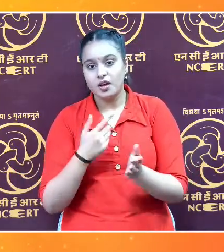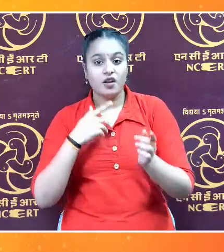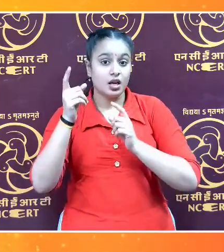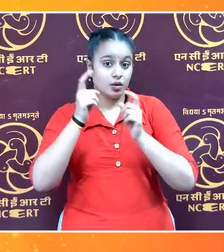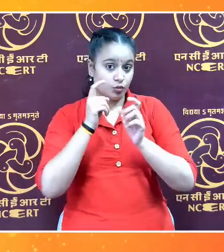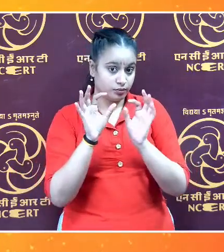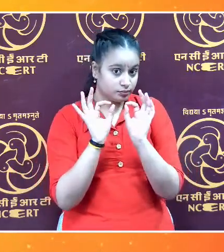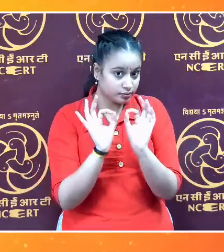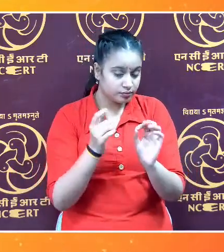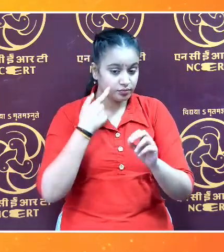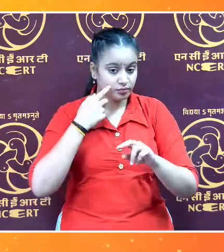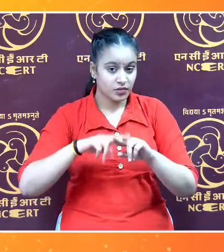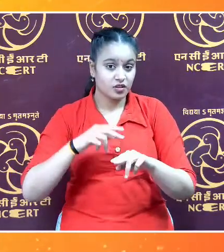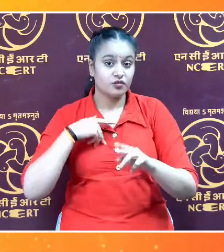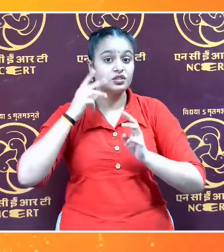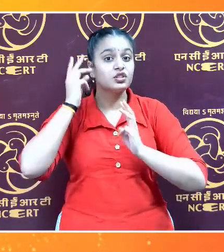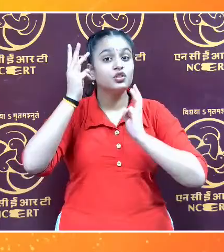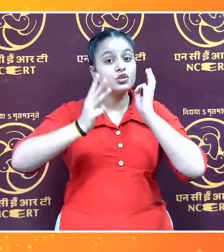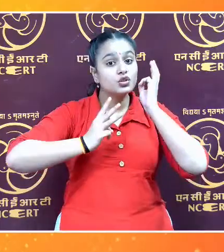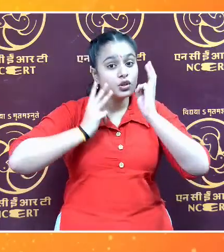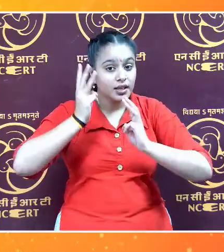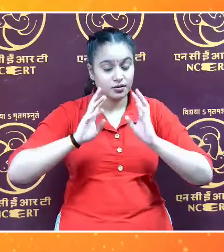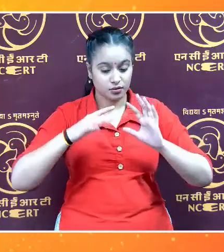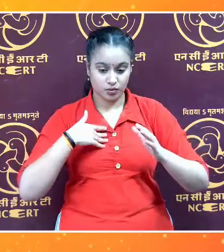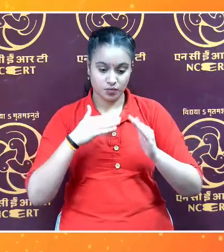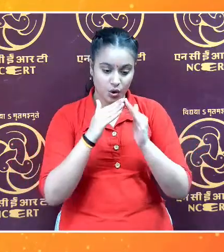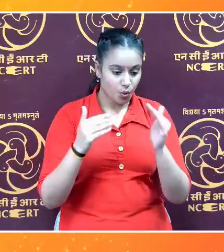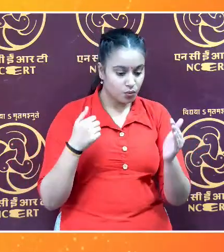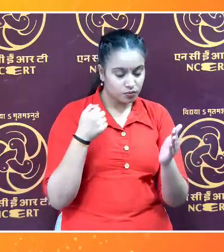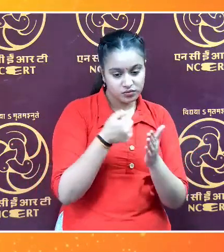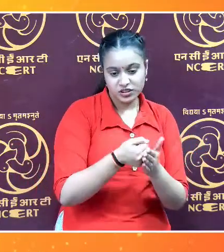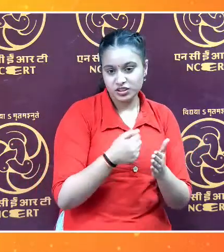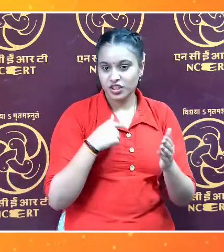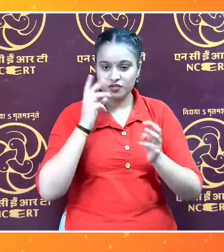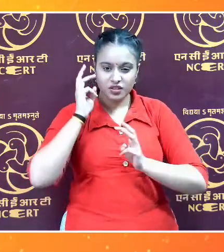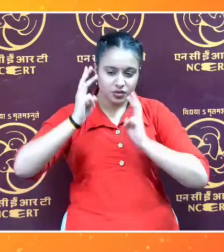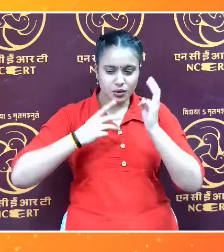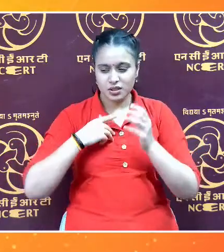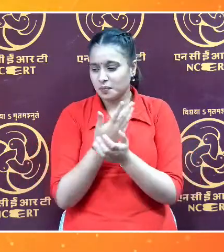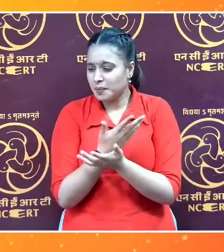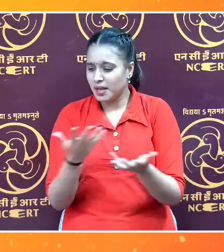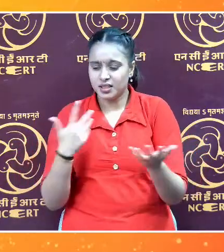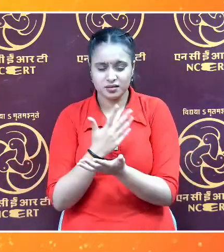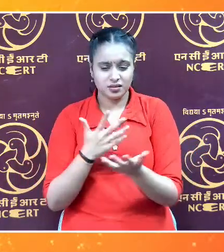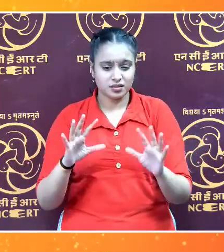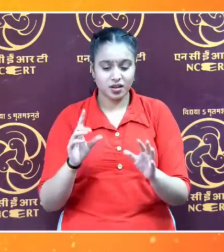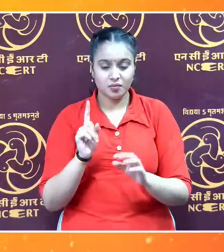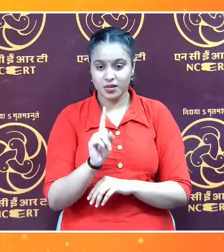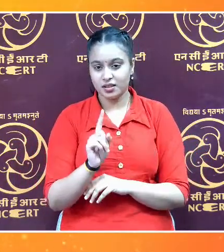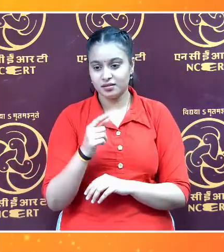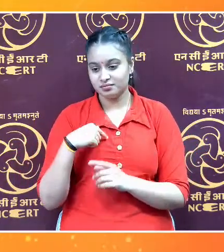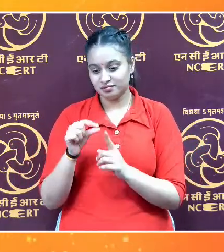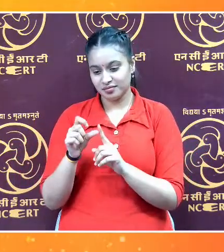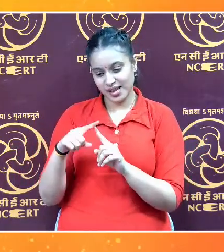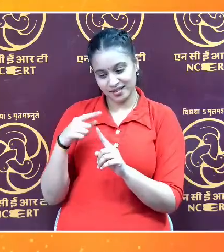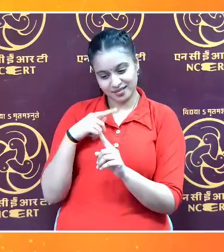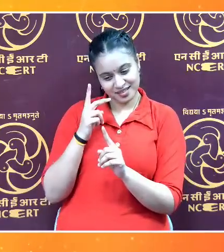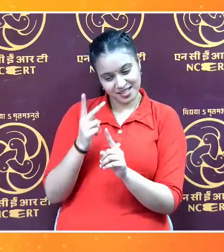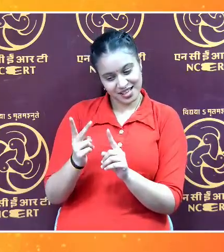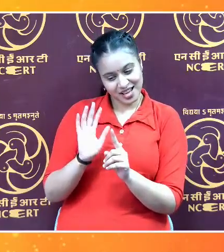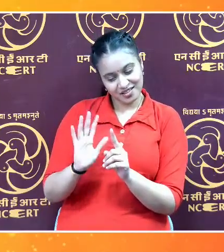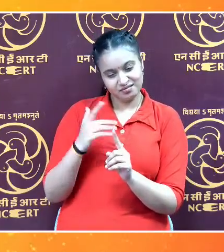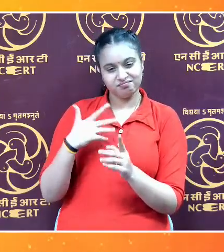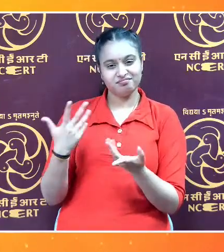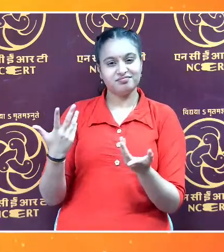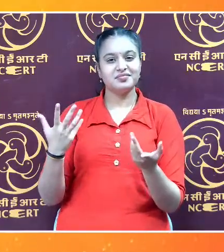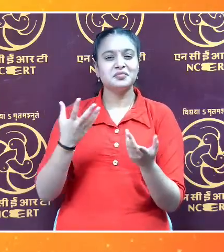Yeah. And when you are stressed. And when I go home, I'm stressed and I have so many things to do. But when I look at my pet, and it's all